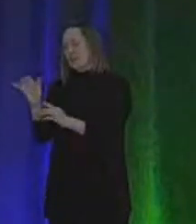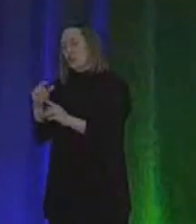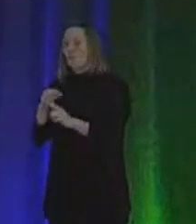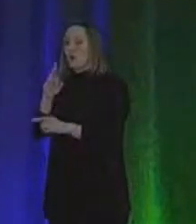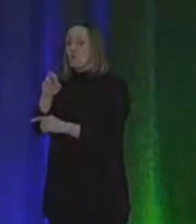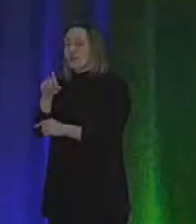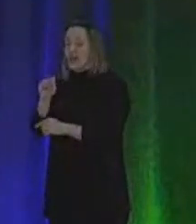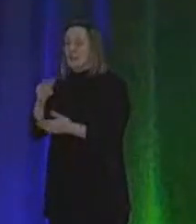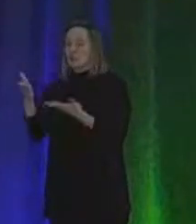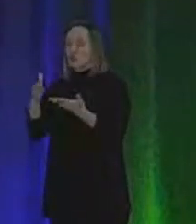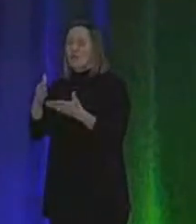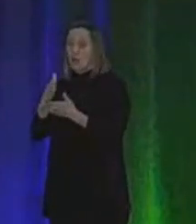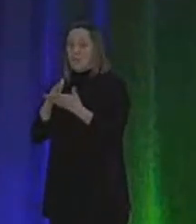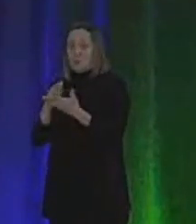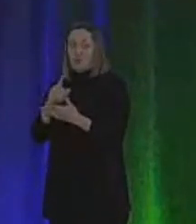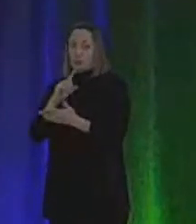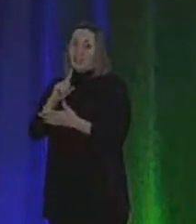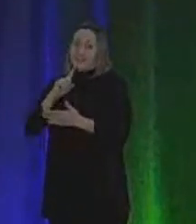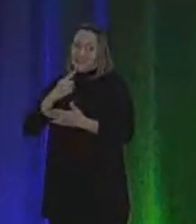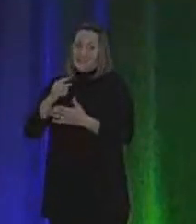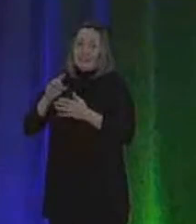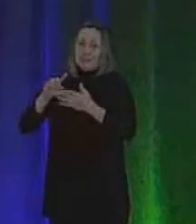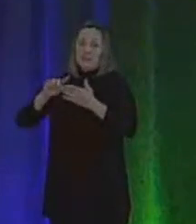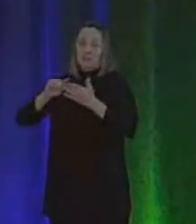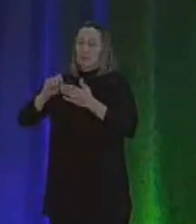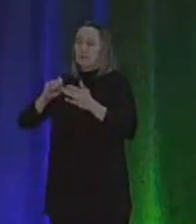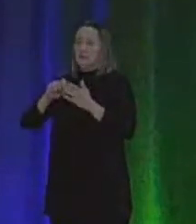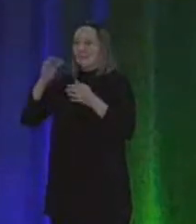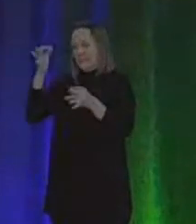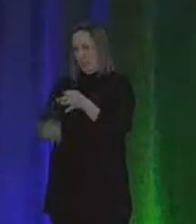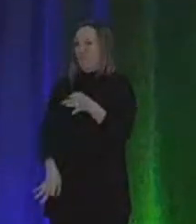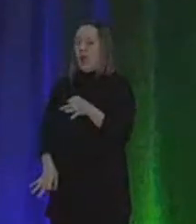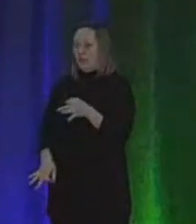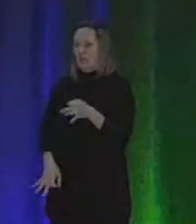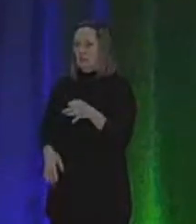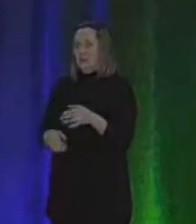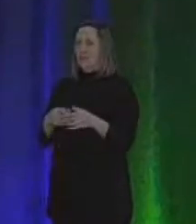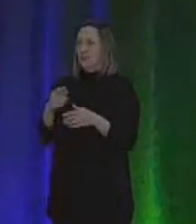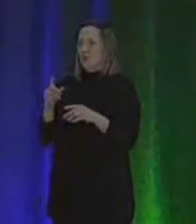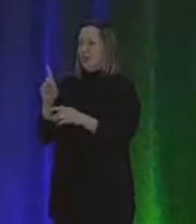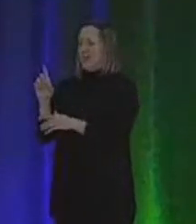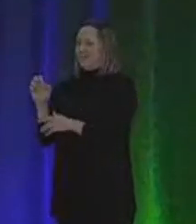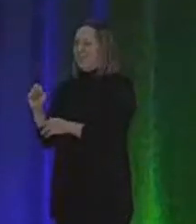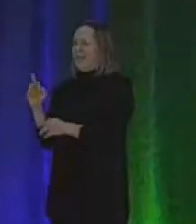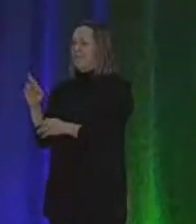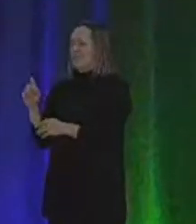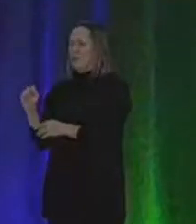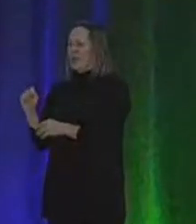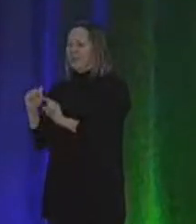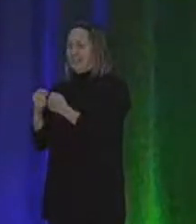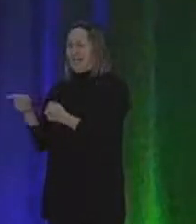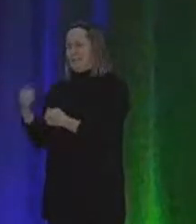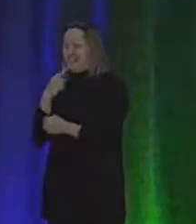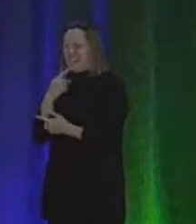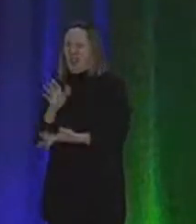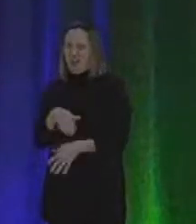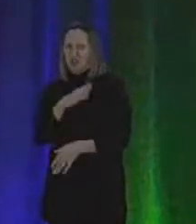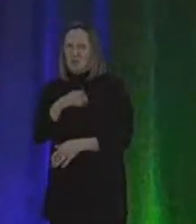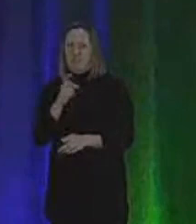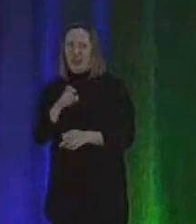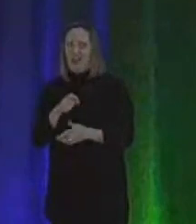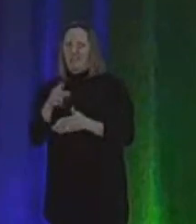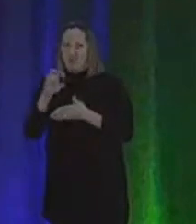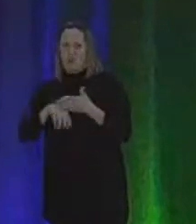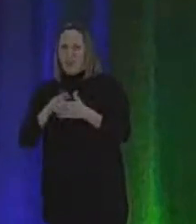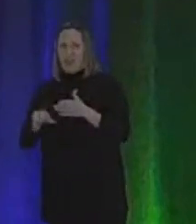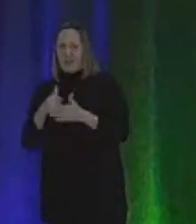server components also drastically simplifies data fetching to the point where Dan from the React team kind of made this tweet that says, you never have to write another